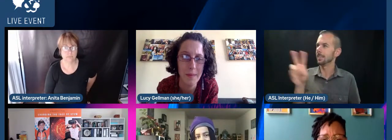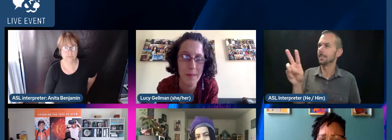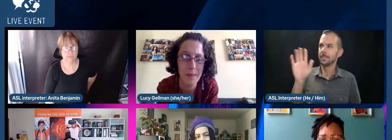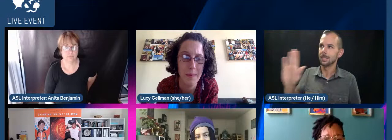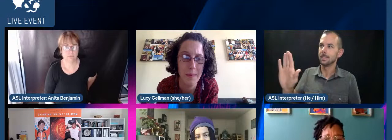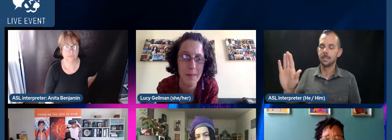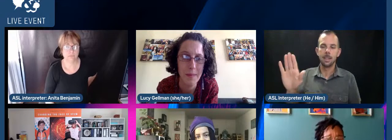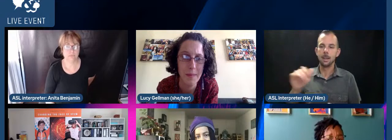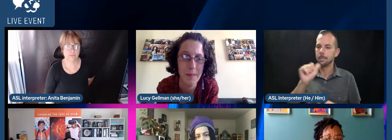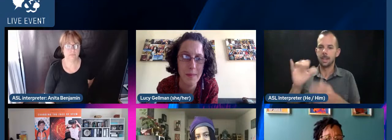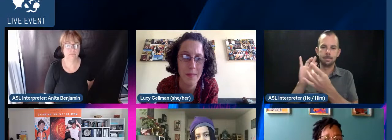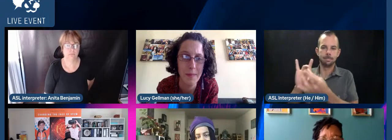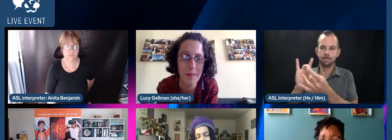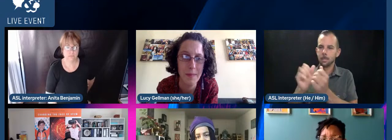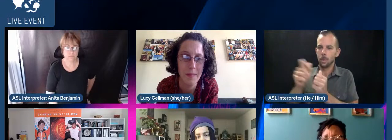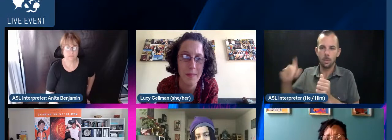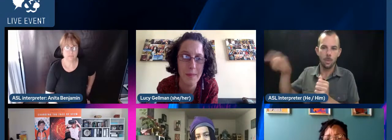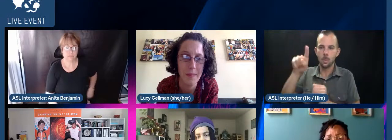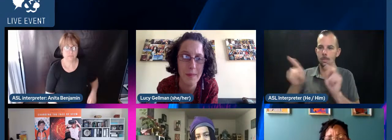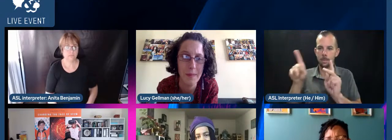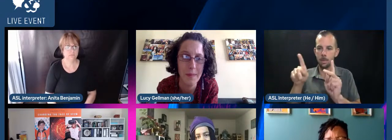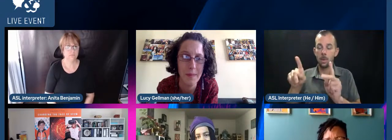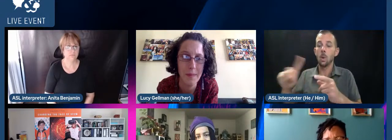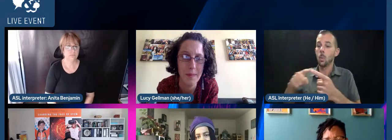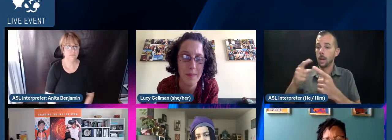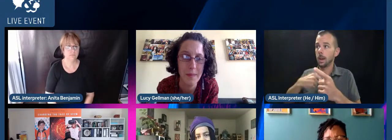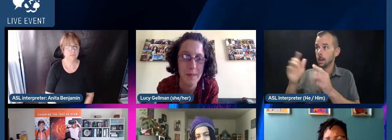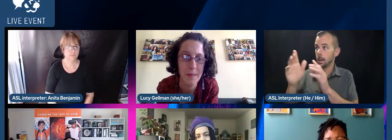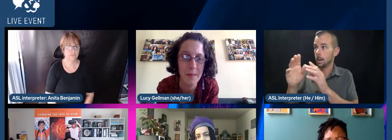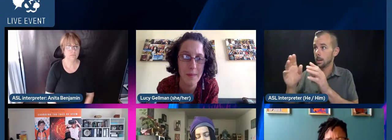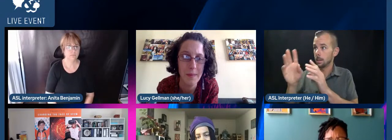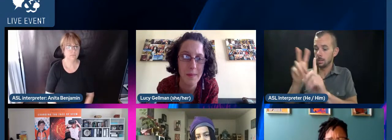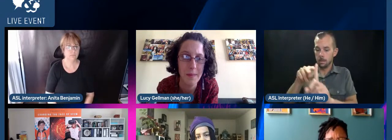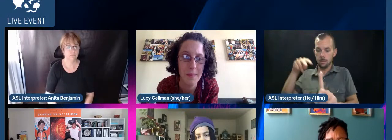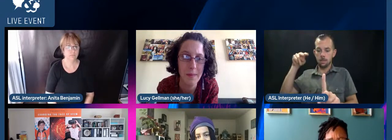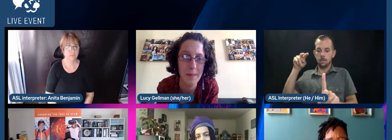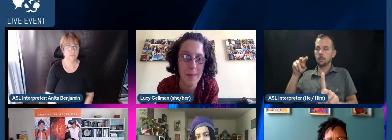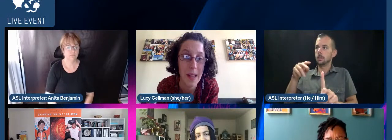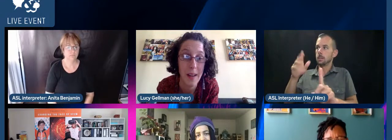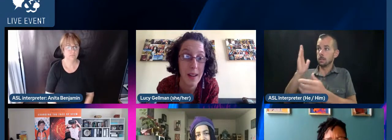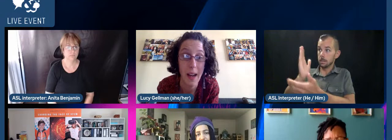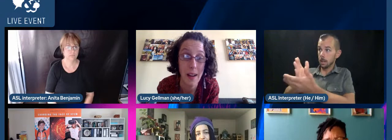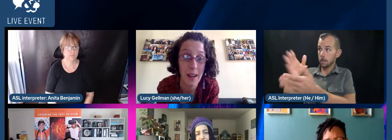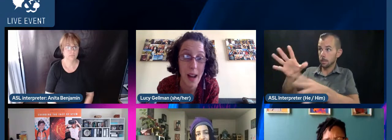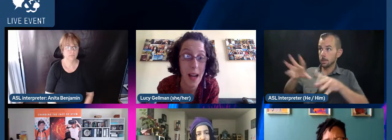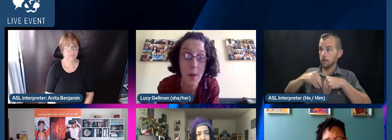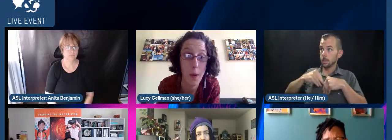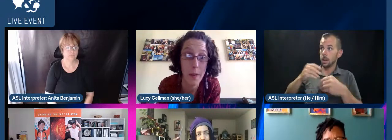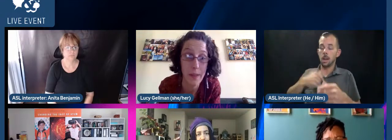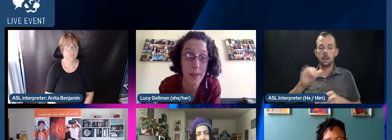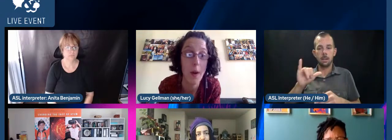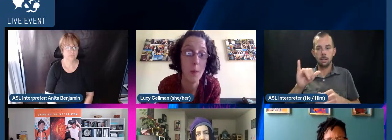it made more sense to me personally, because no, I'm not in community with every disabled person at all. Yeah,